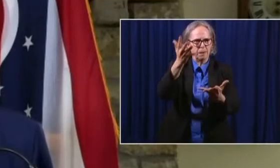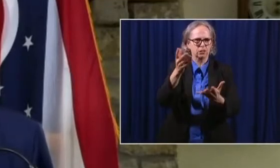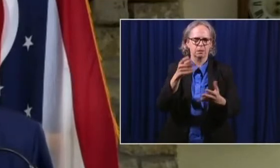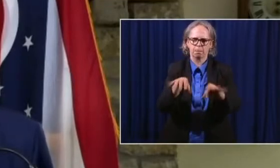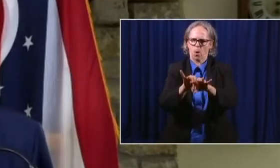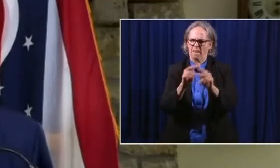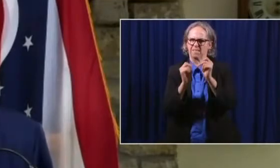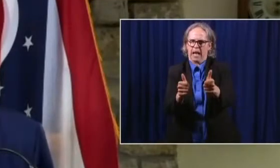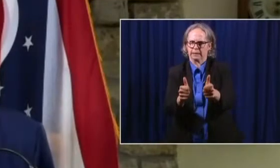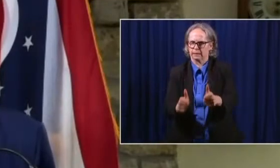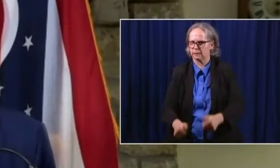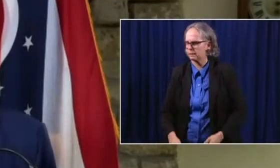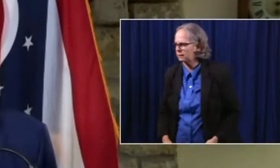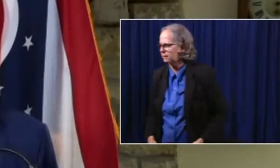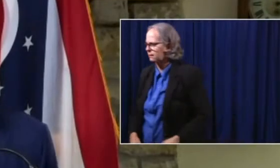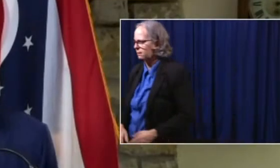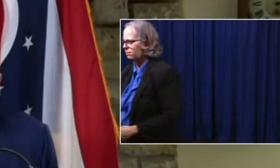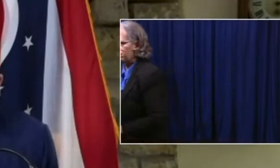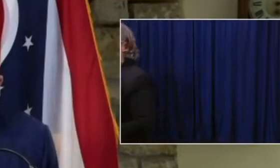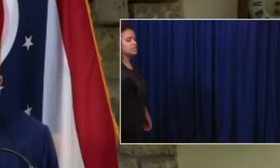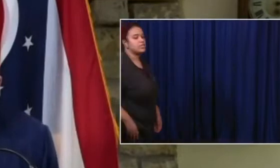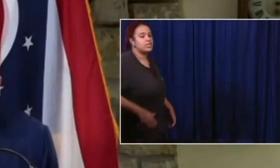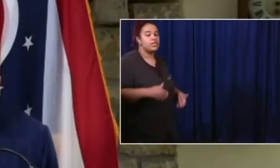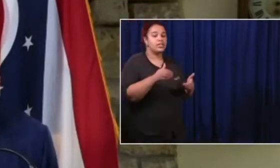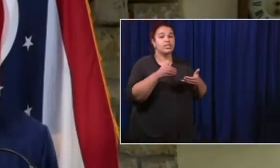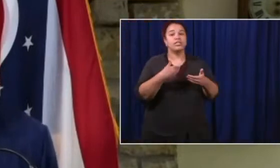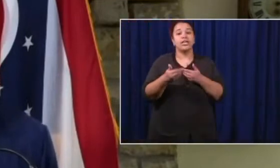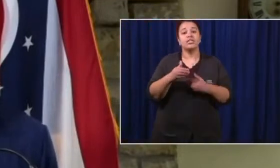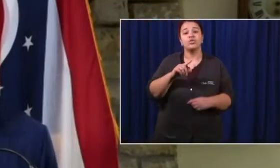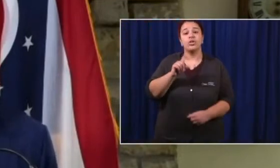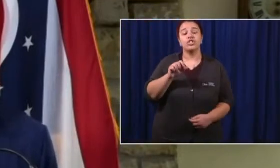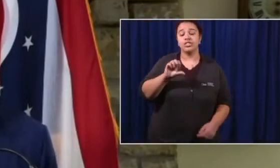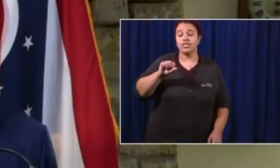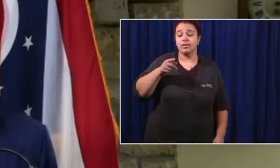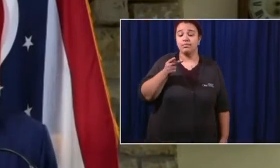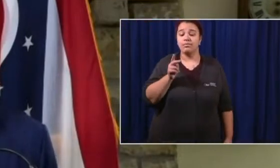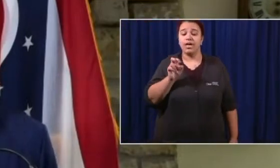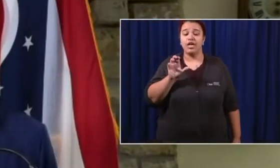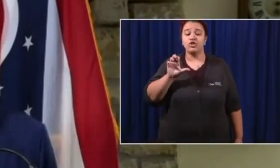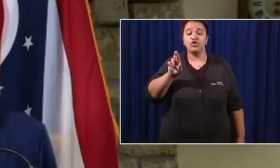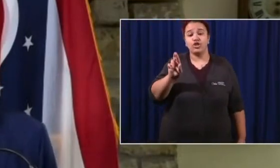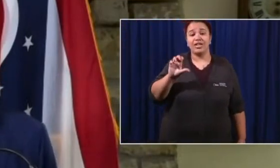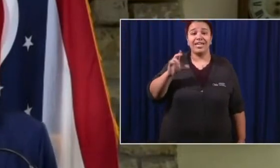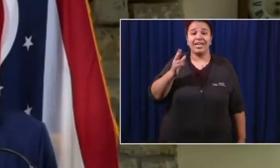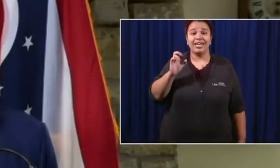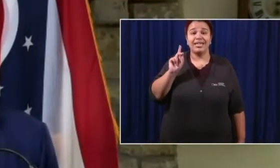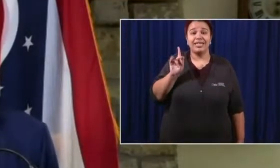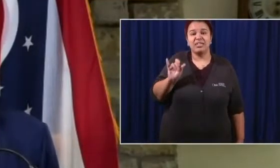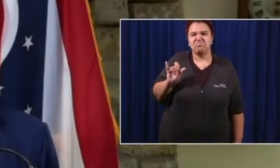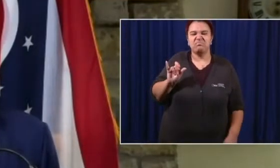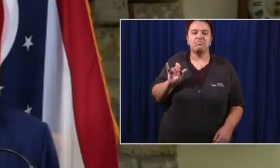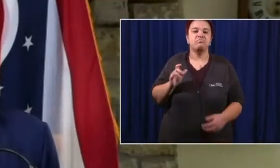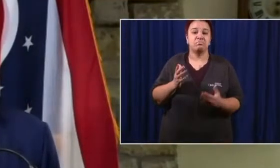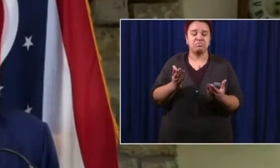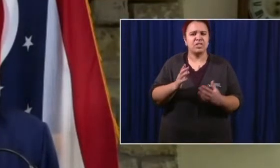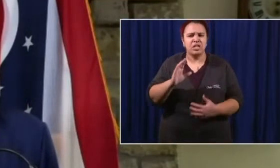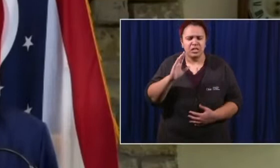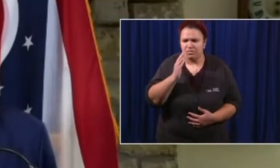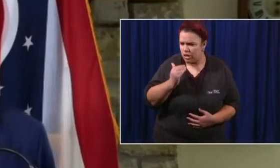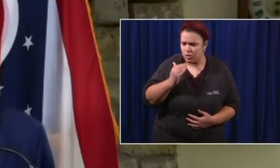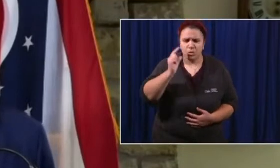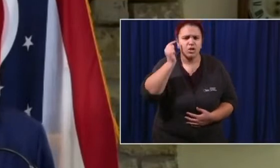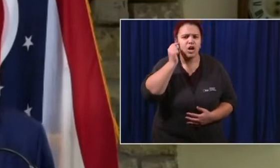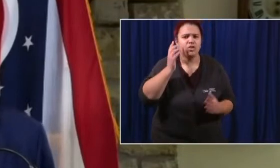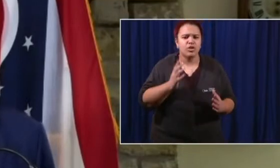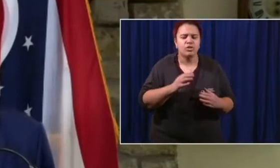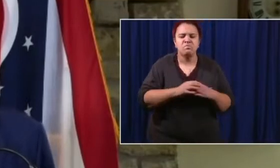Next question is from Spencer Hickey at Hannah News. Thank you. Governor, the Ohio Chamber released a